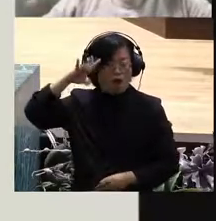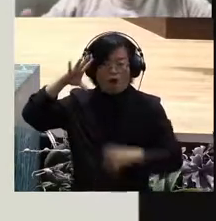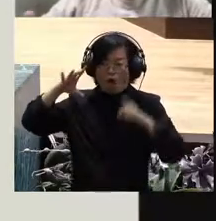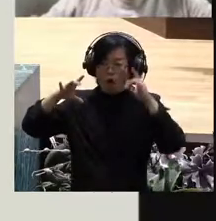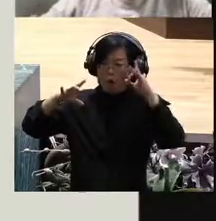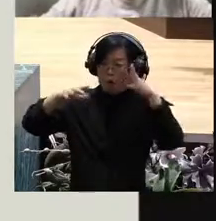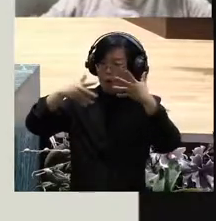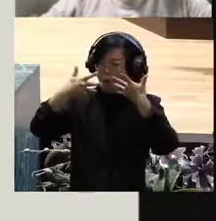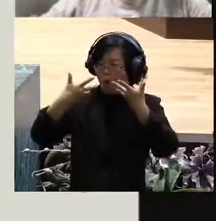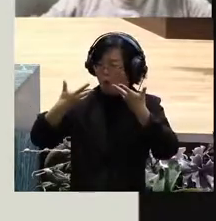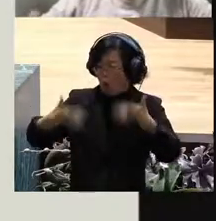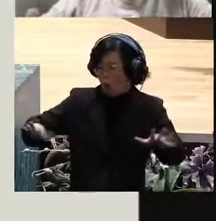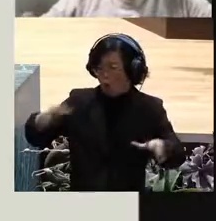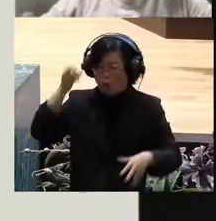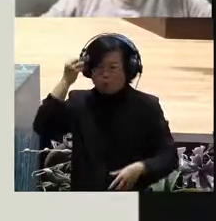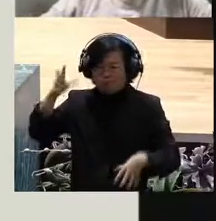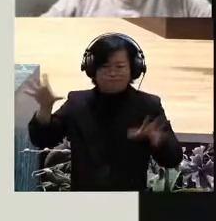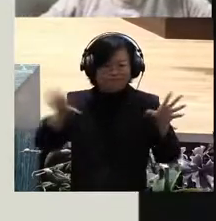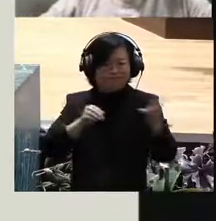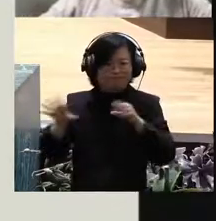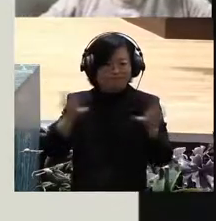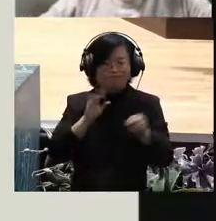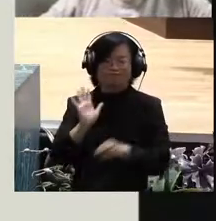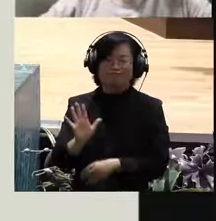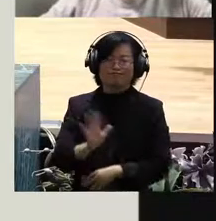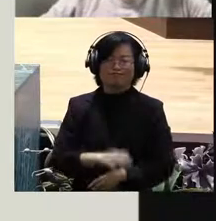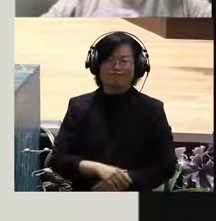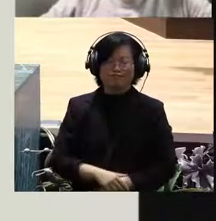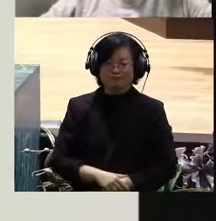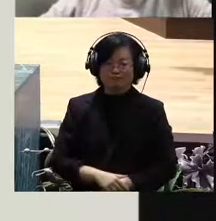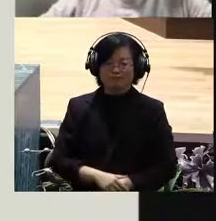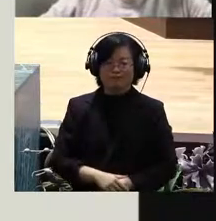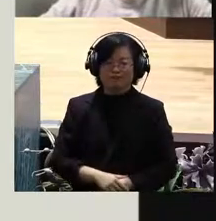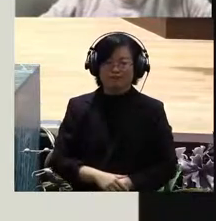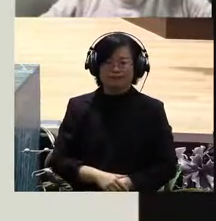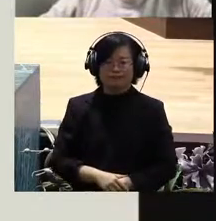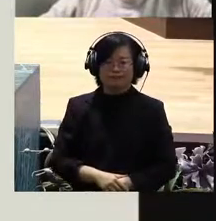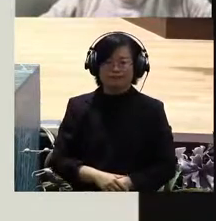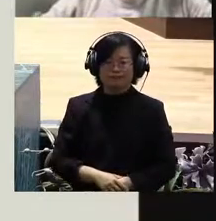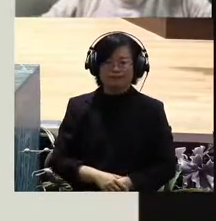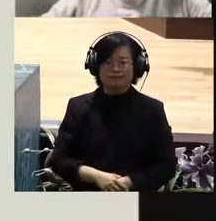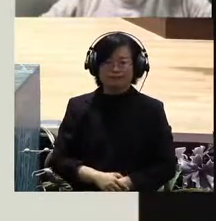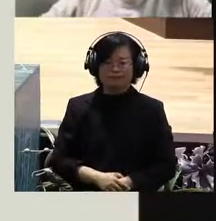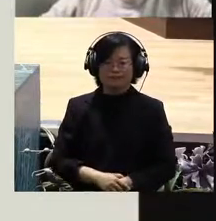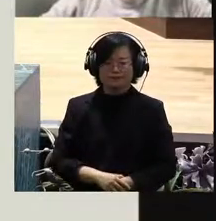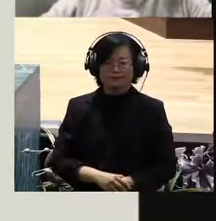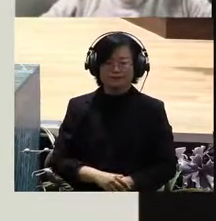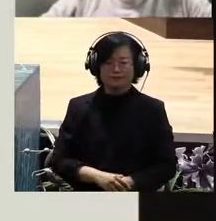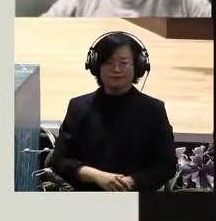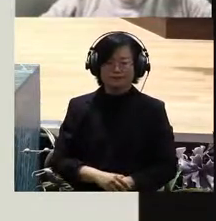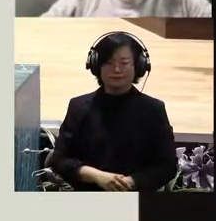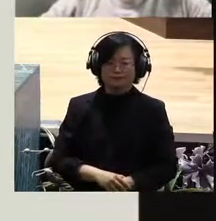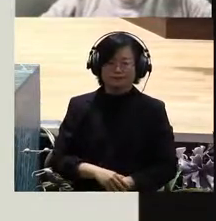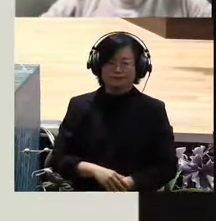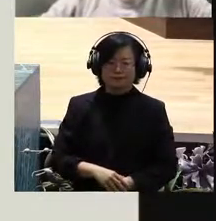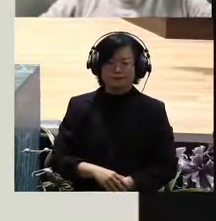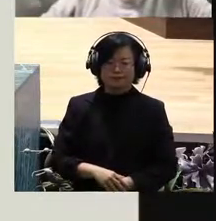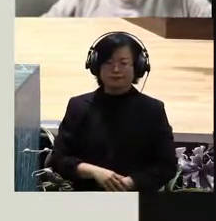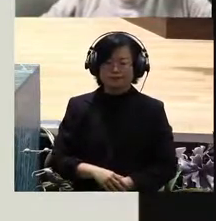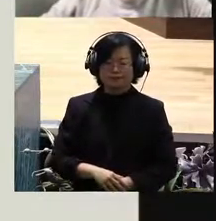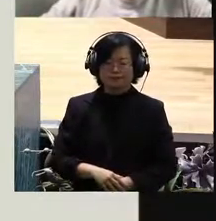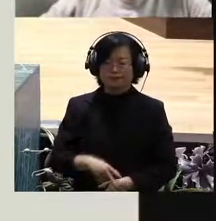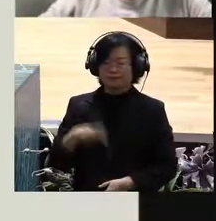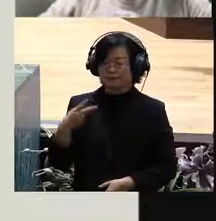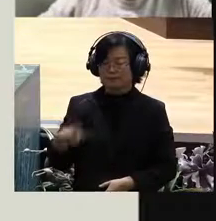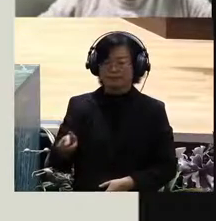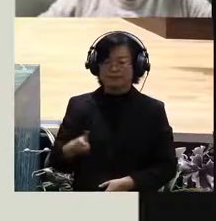and assets, what I'll call them, have been locked away in siloed systems in very less